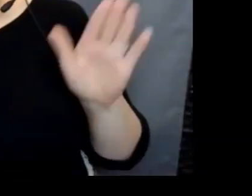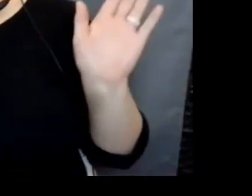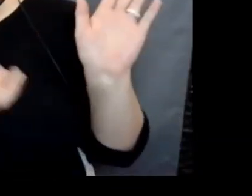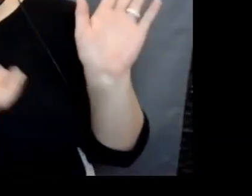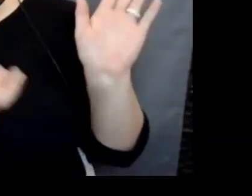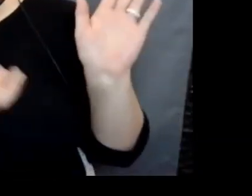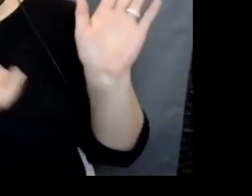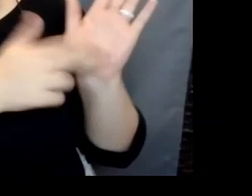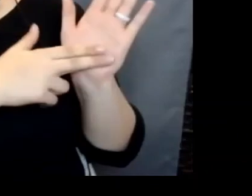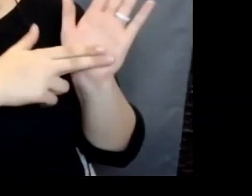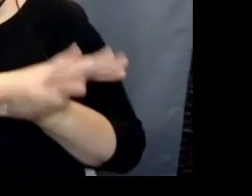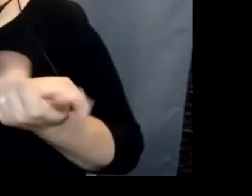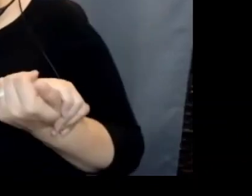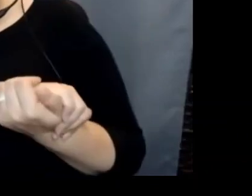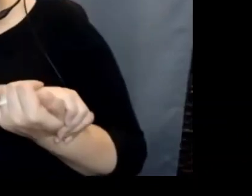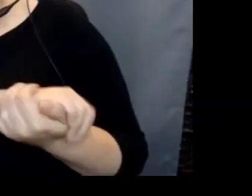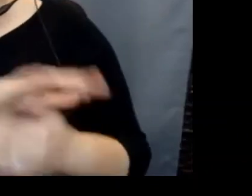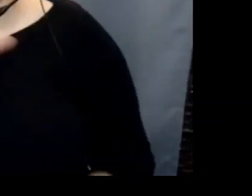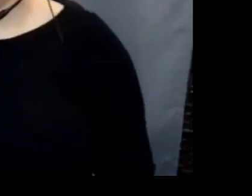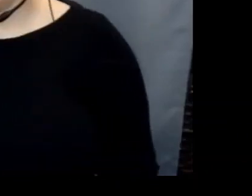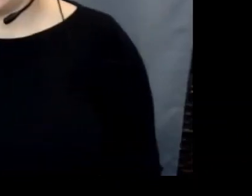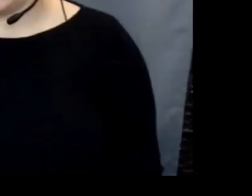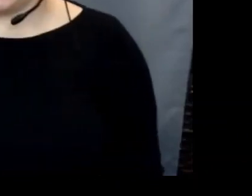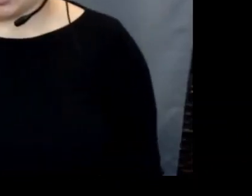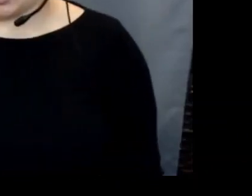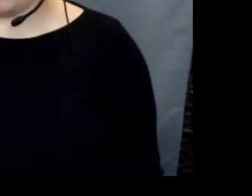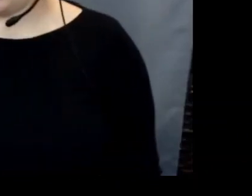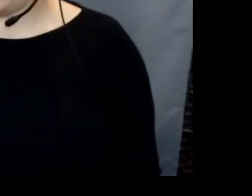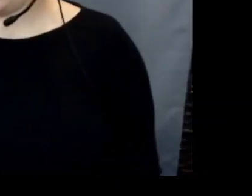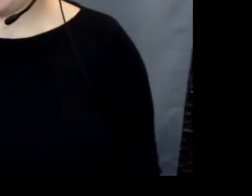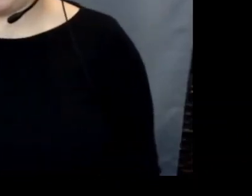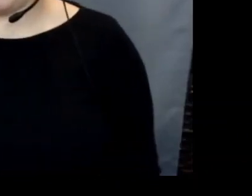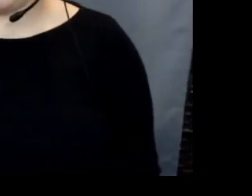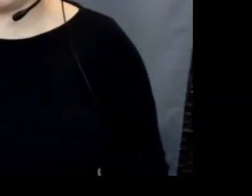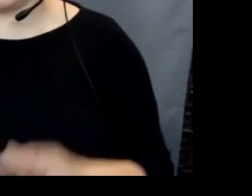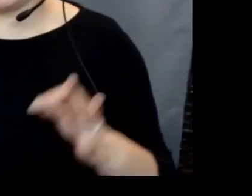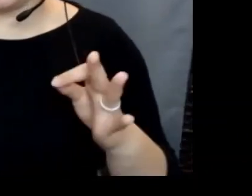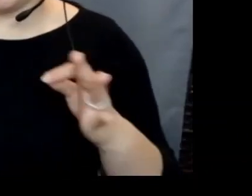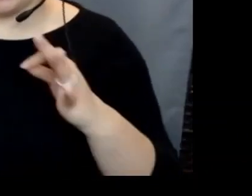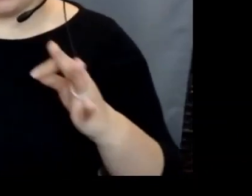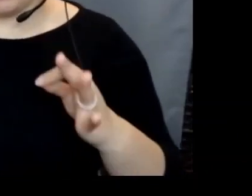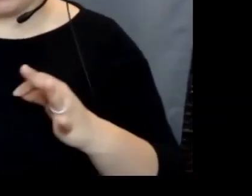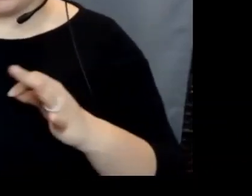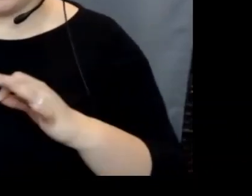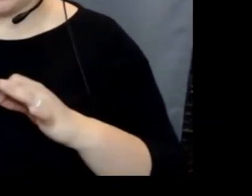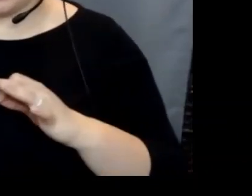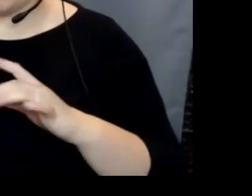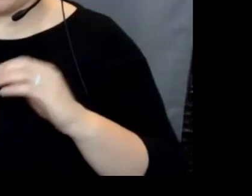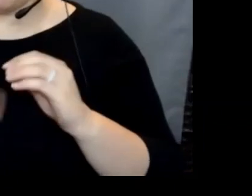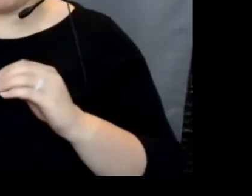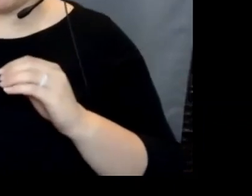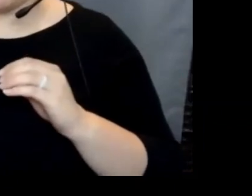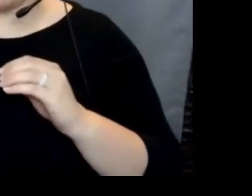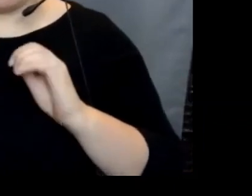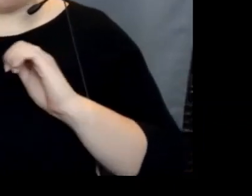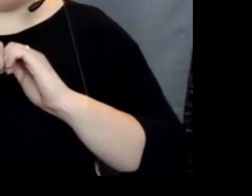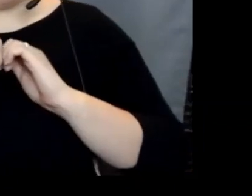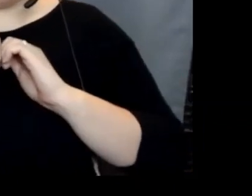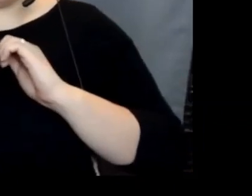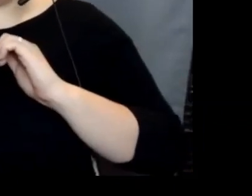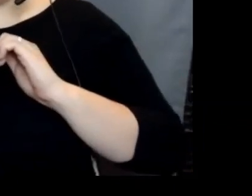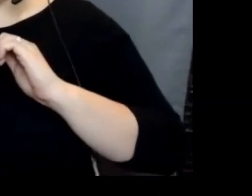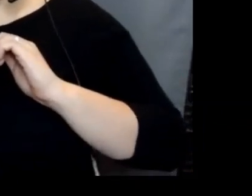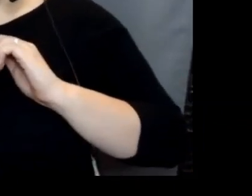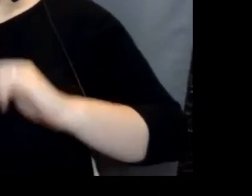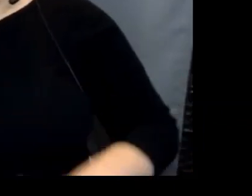legislation. So Tom, can you just briefly, tell folks how it is if we have, for example, a